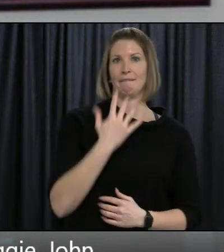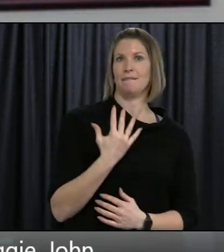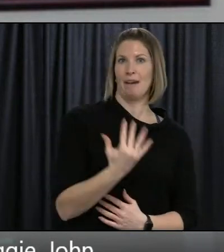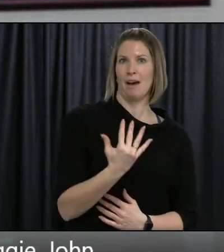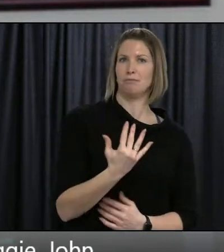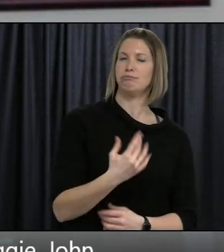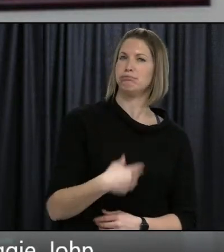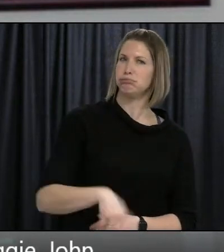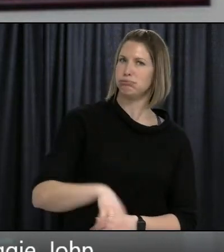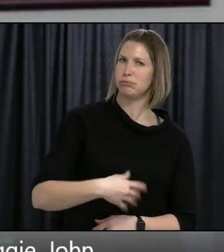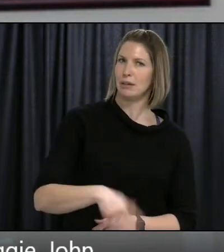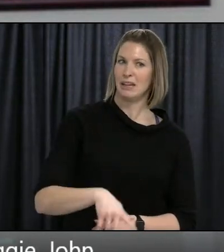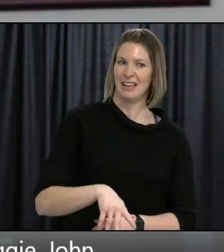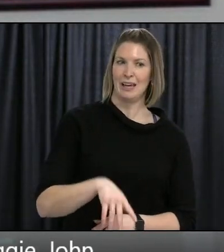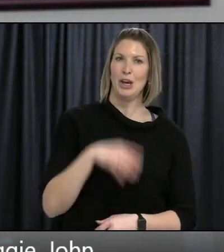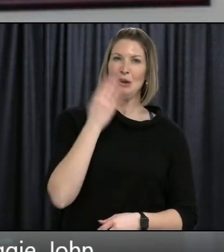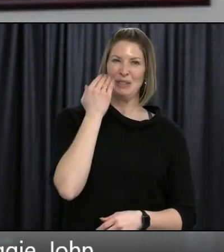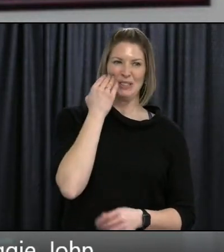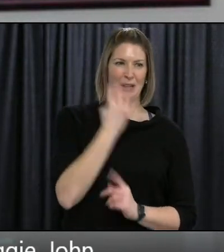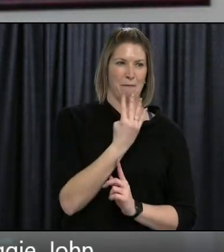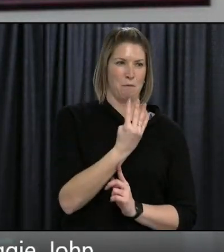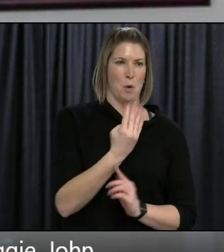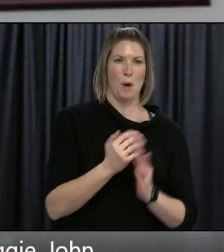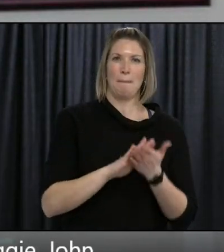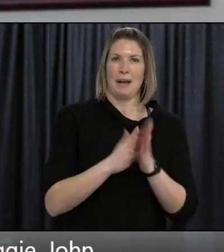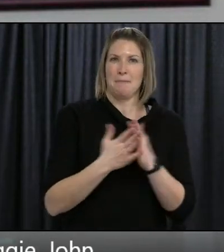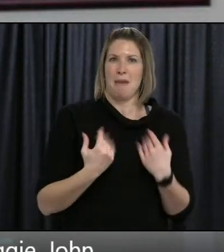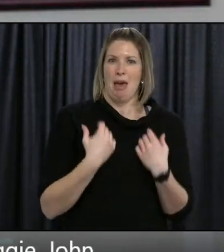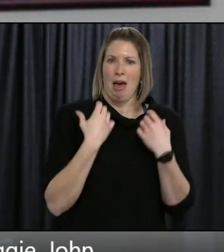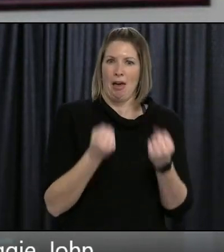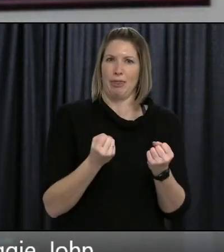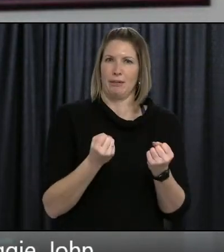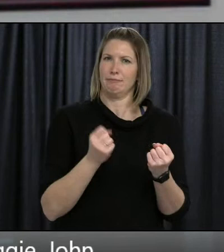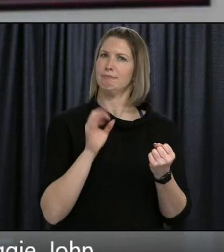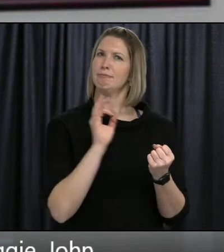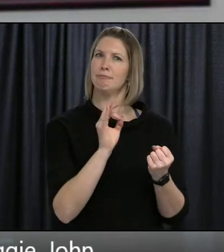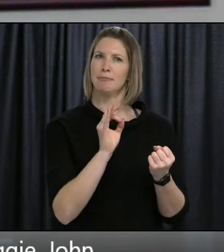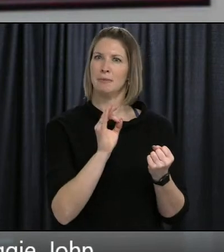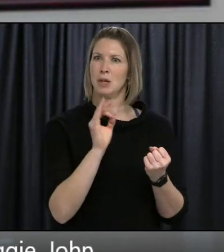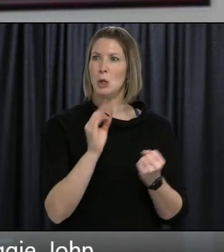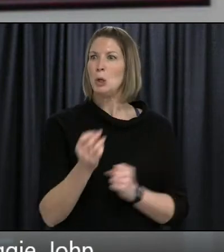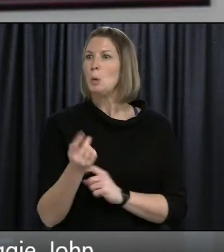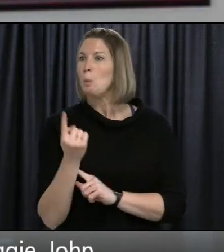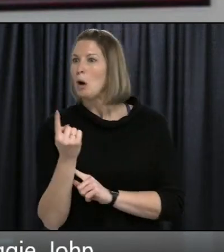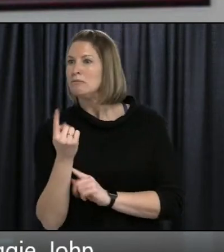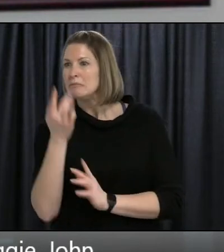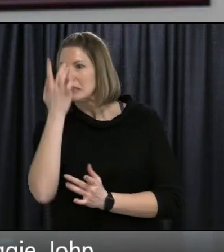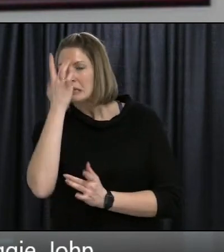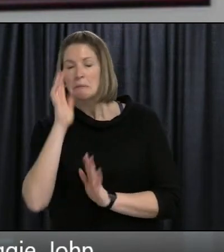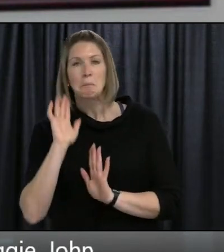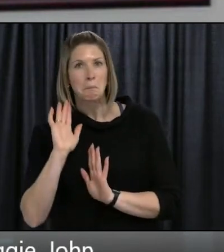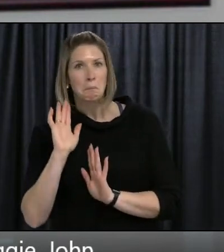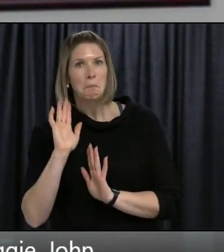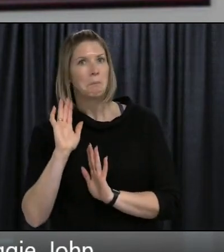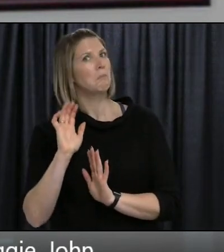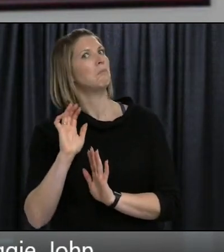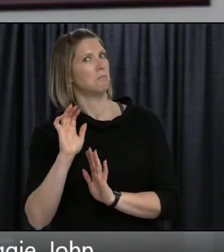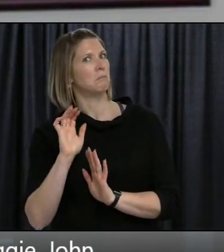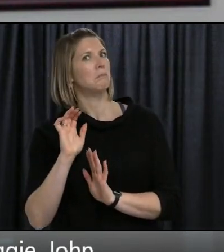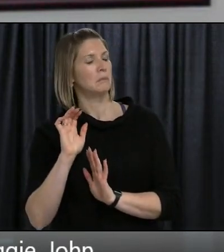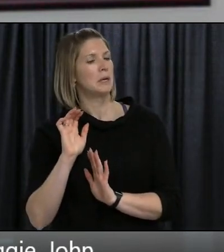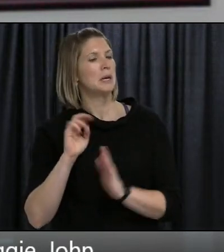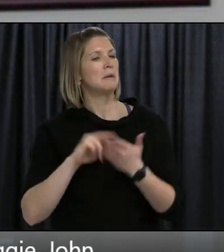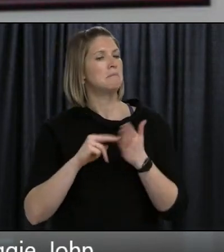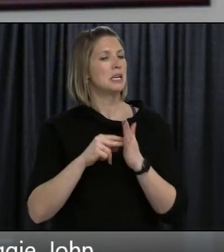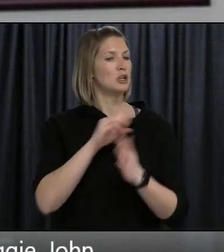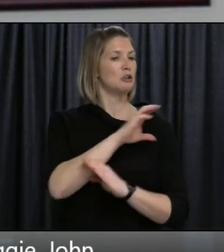we've seen more recoveries than we have new active cases. And it's also a weekend where we've seen vaccines going into more